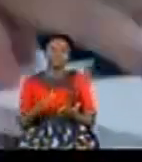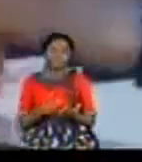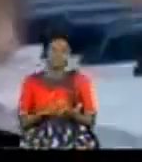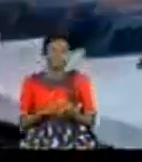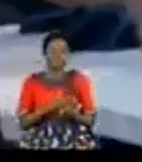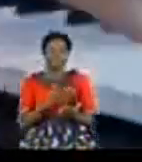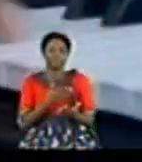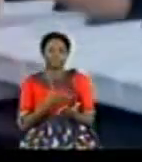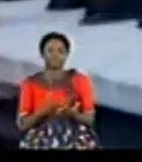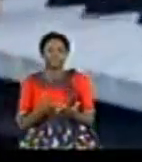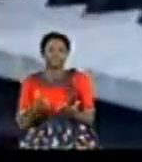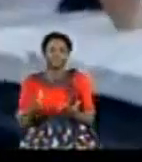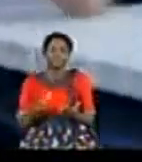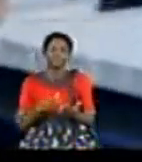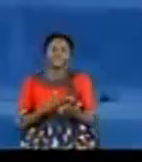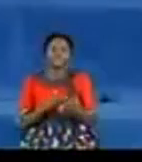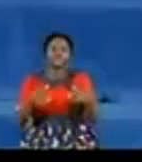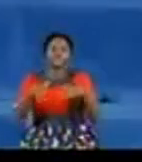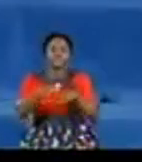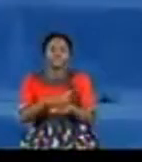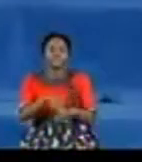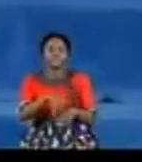you and